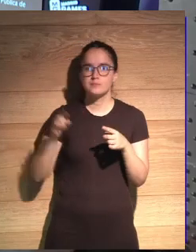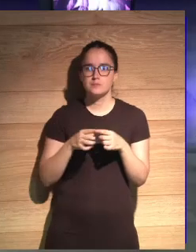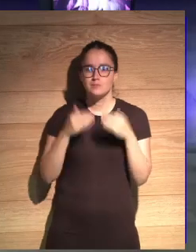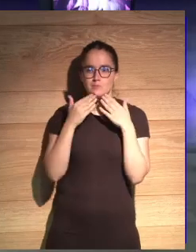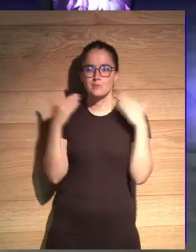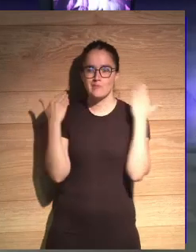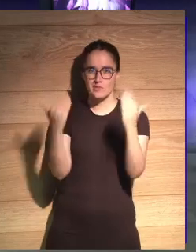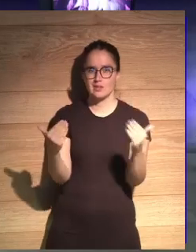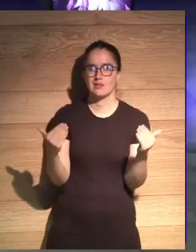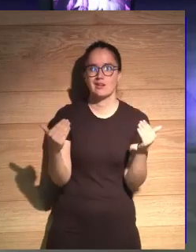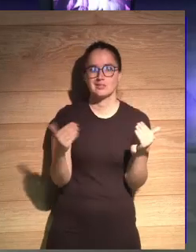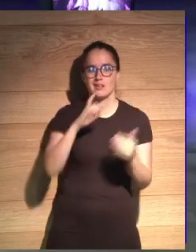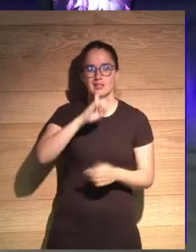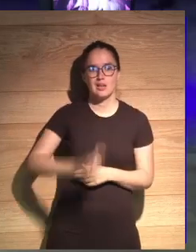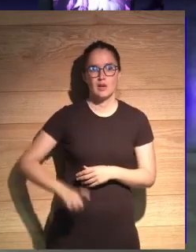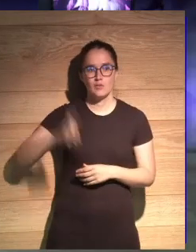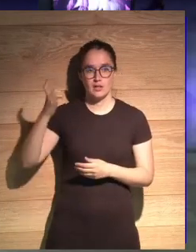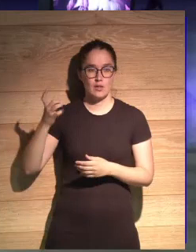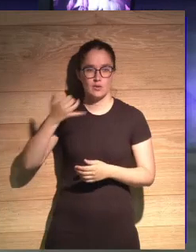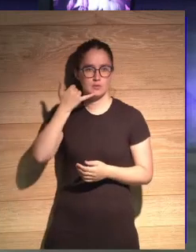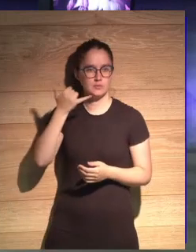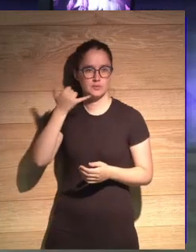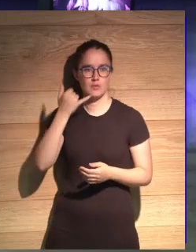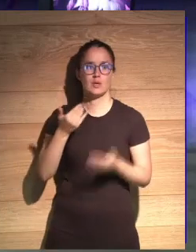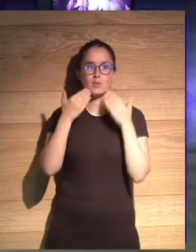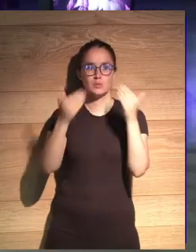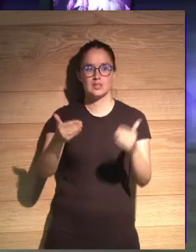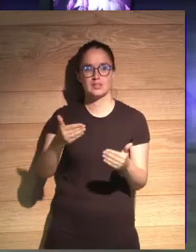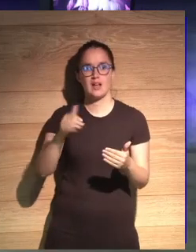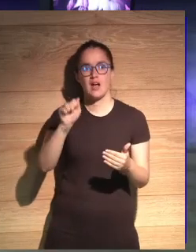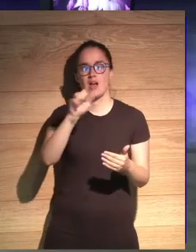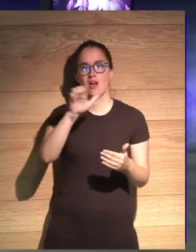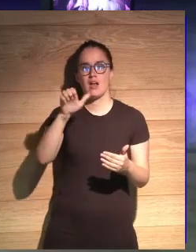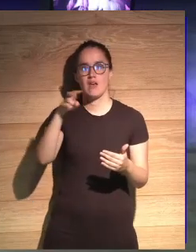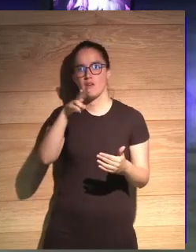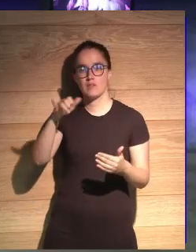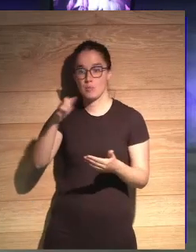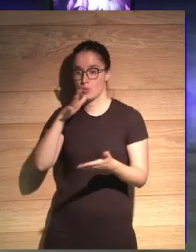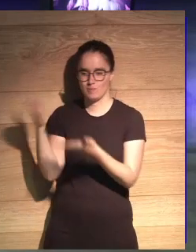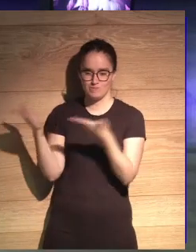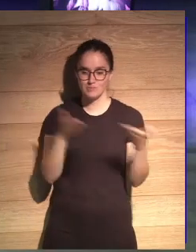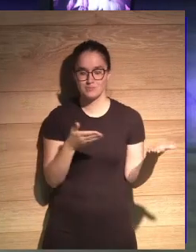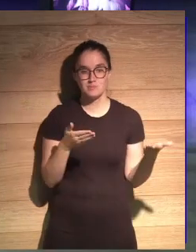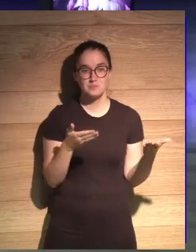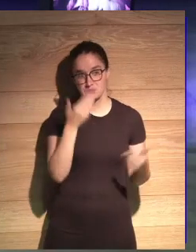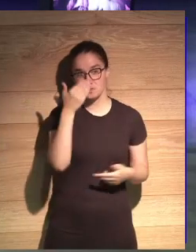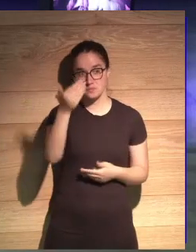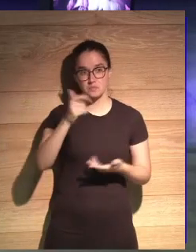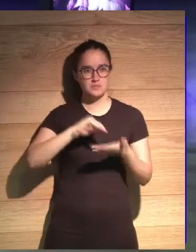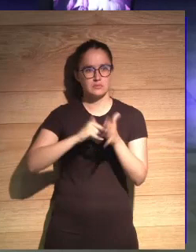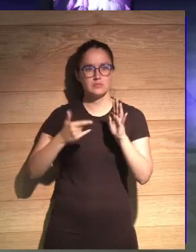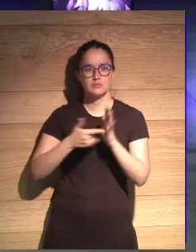Well, first of all, thank you. Thanks Fundación Telefónica and AEVI for their